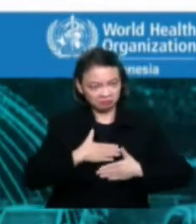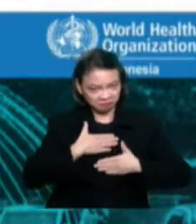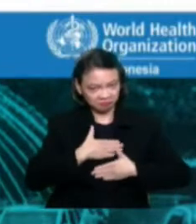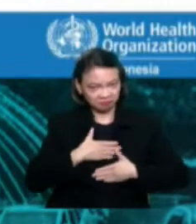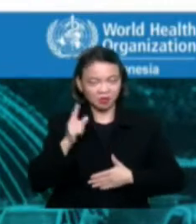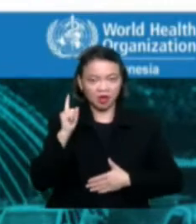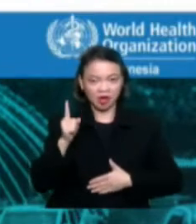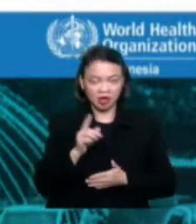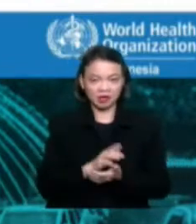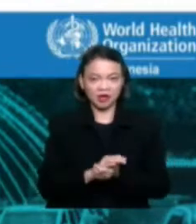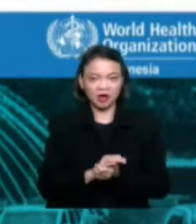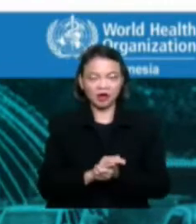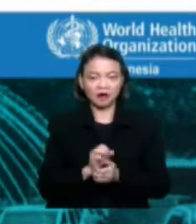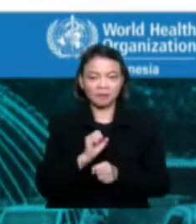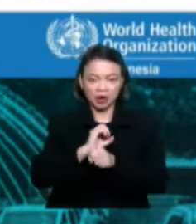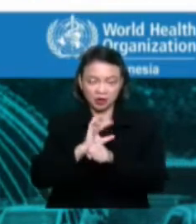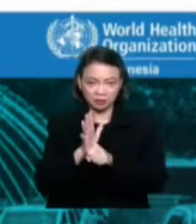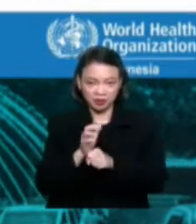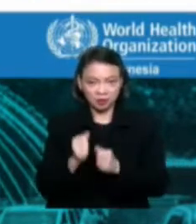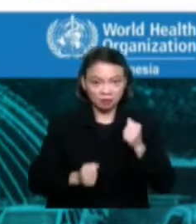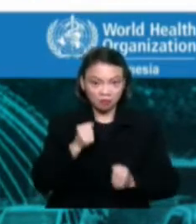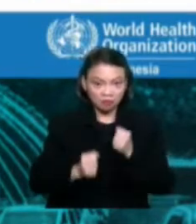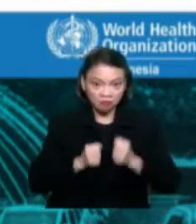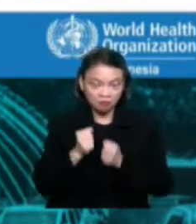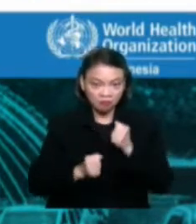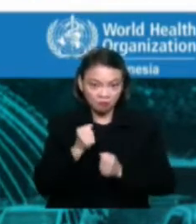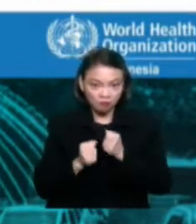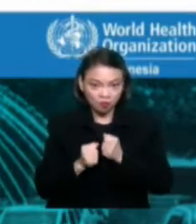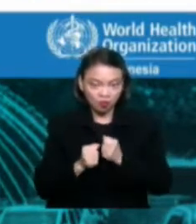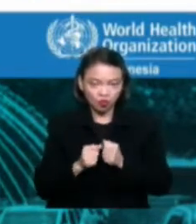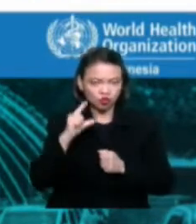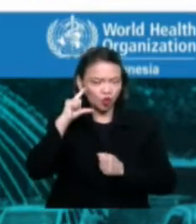event. Maybe we have to use the digital transformation, the technology mentioned by